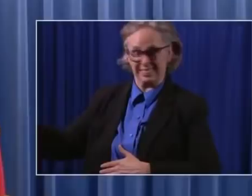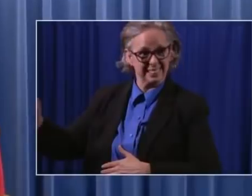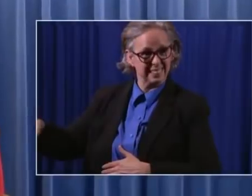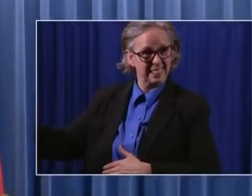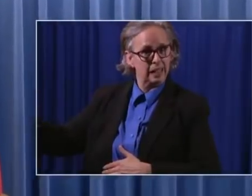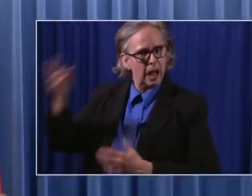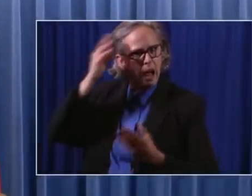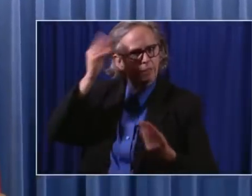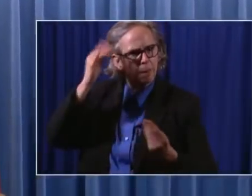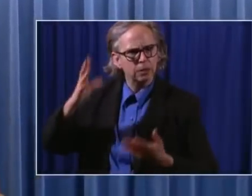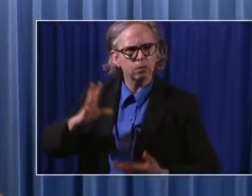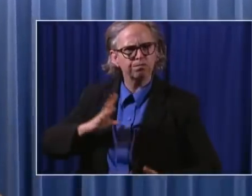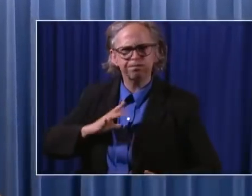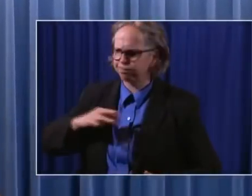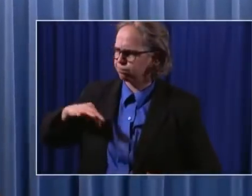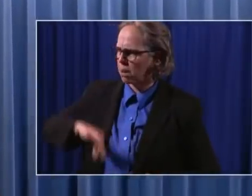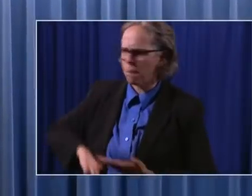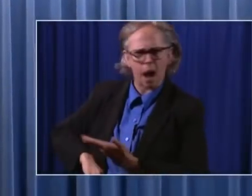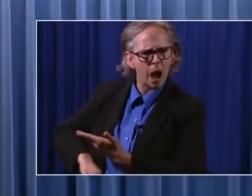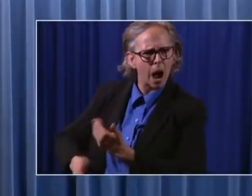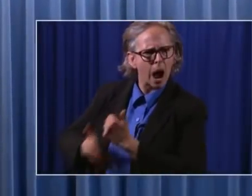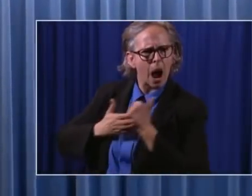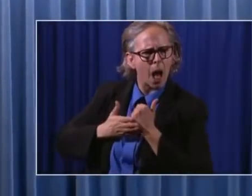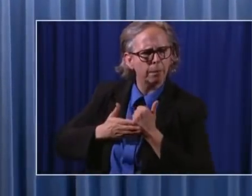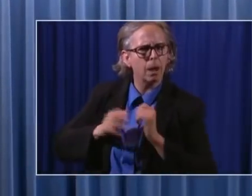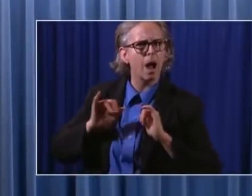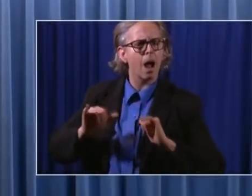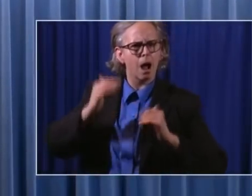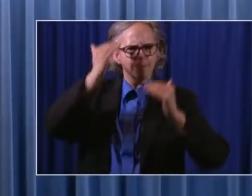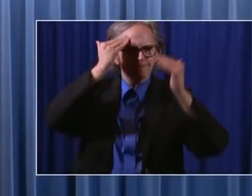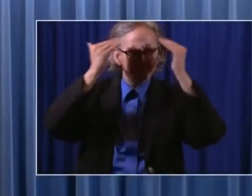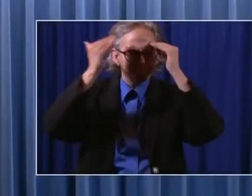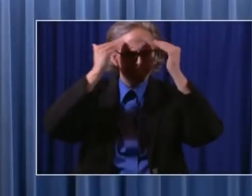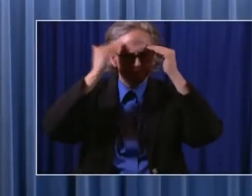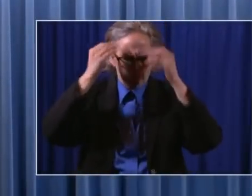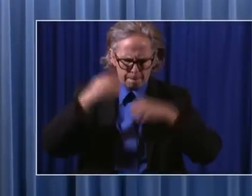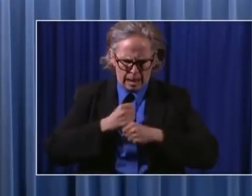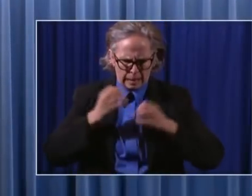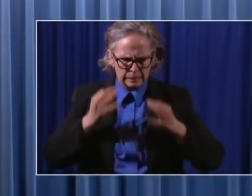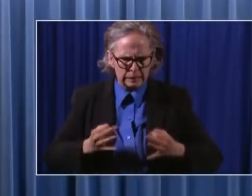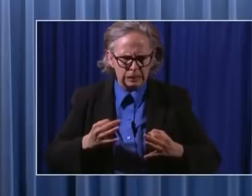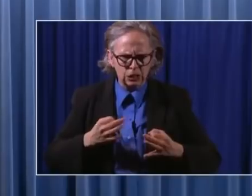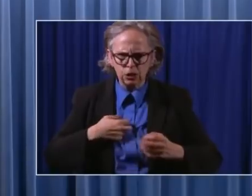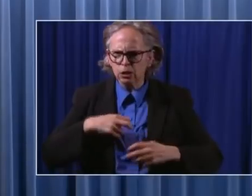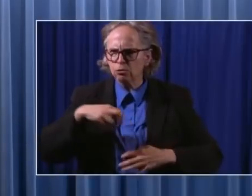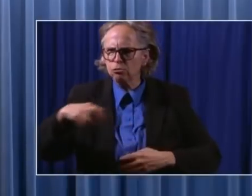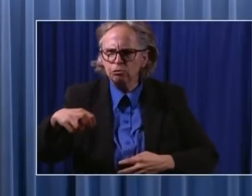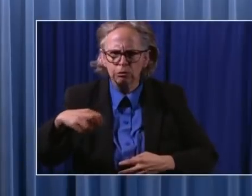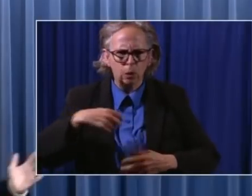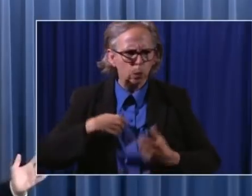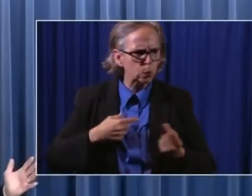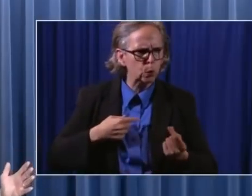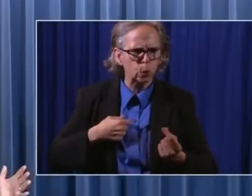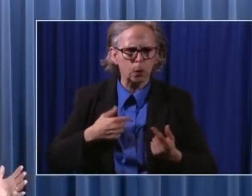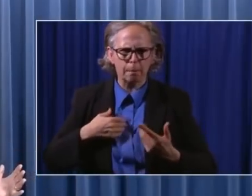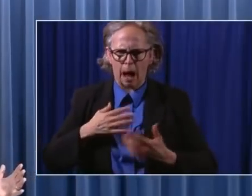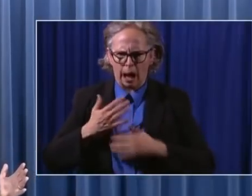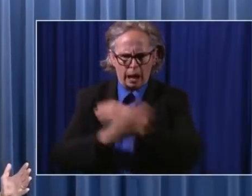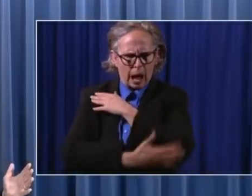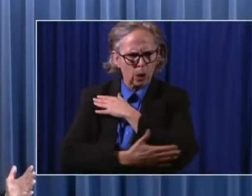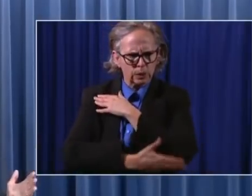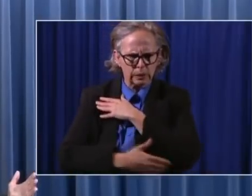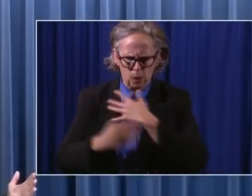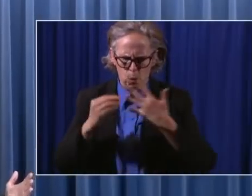usable. And what it really says to people is, this is where my county is. So I know that right now